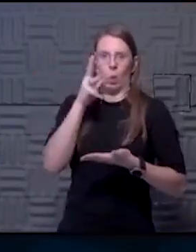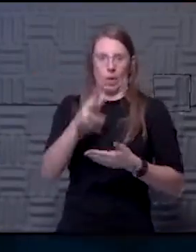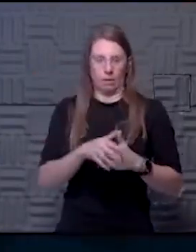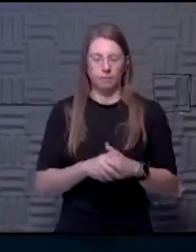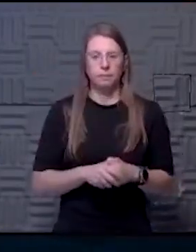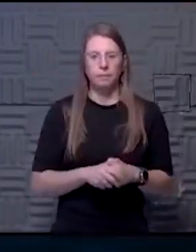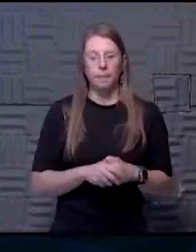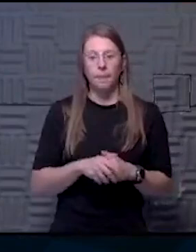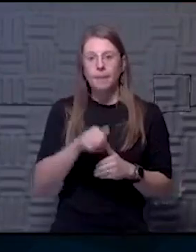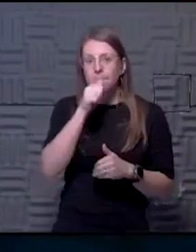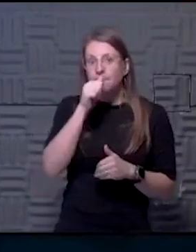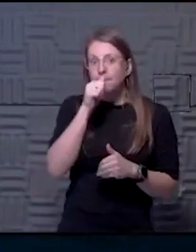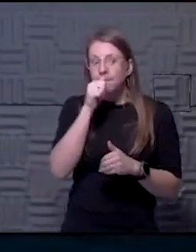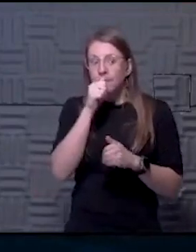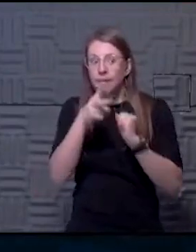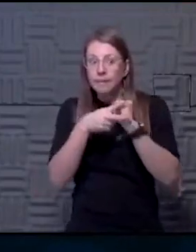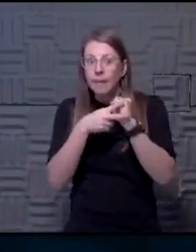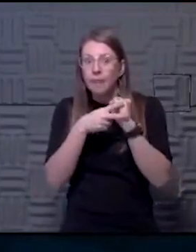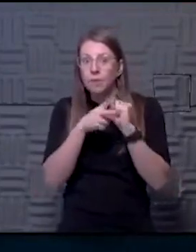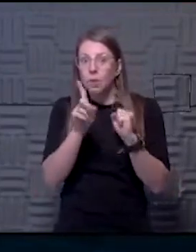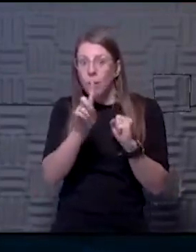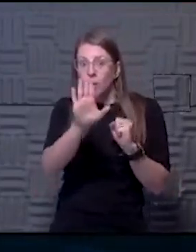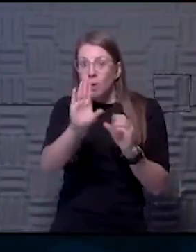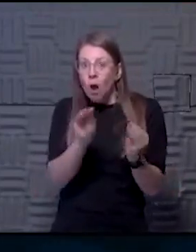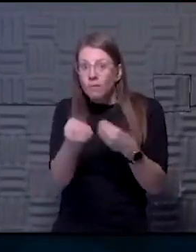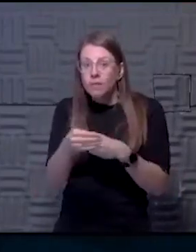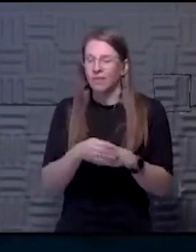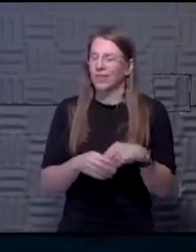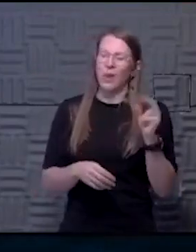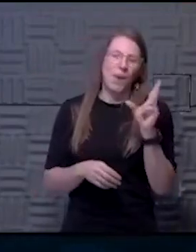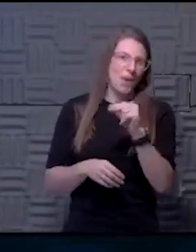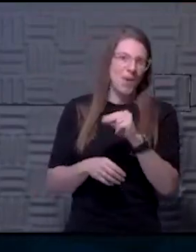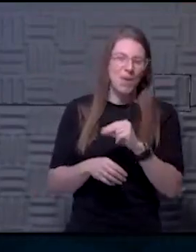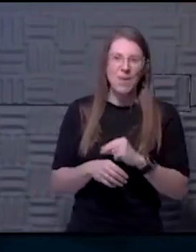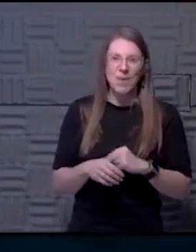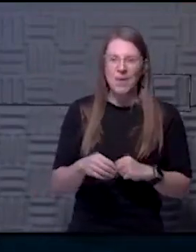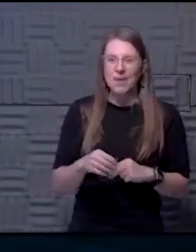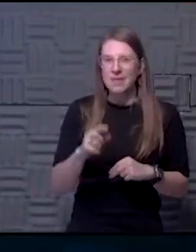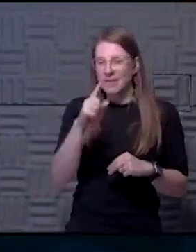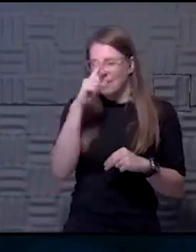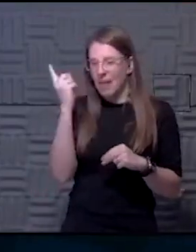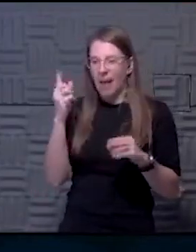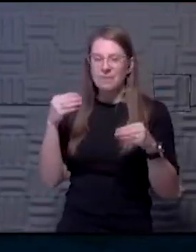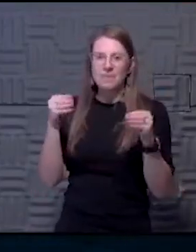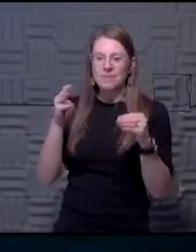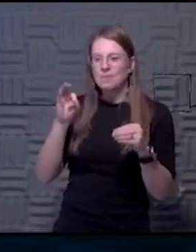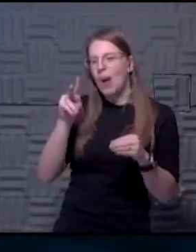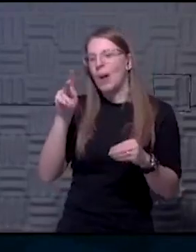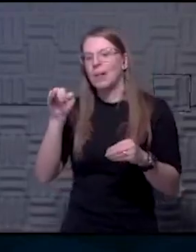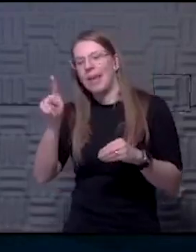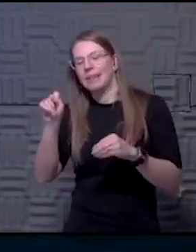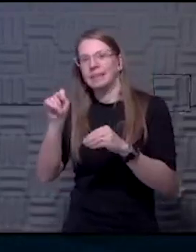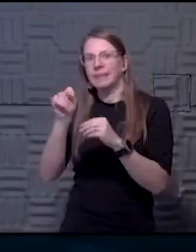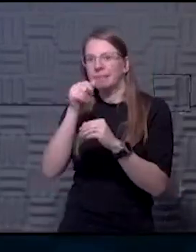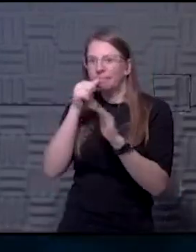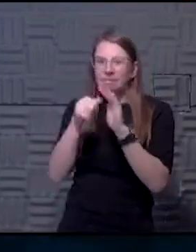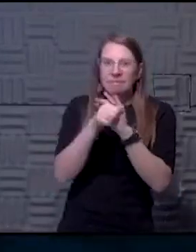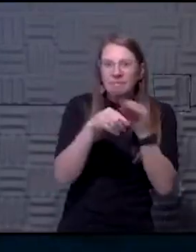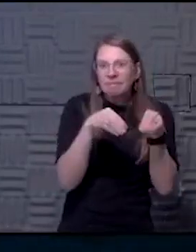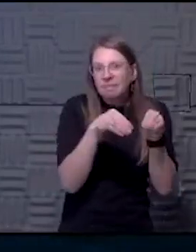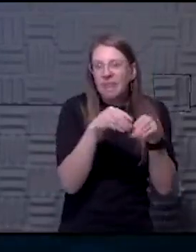So there's no secret stash in your office? No, I have no black market of vaccine going on,